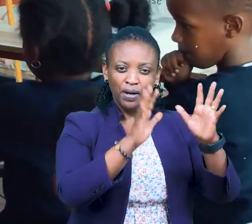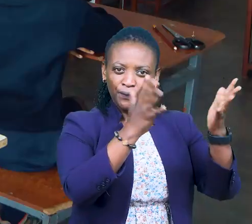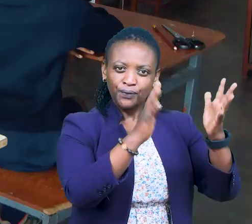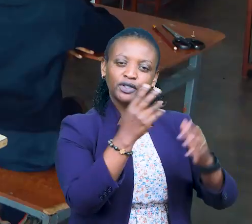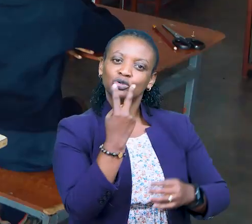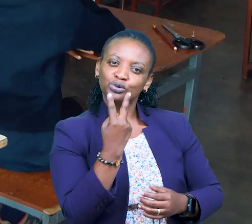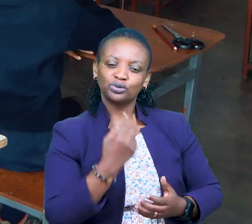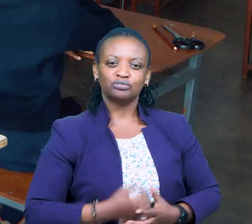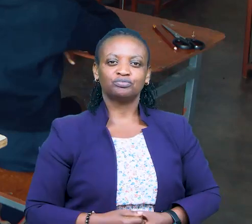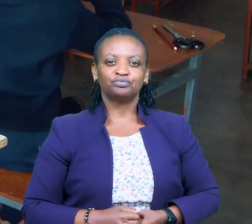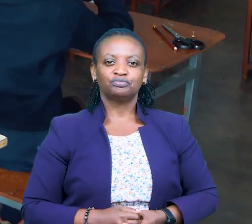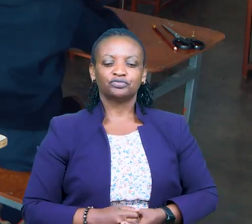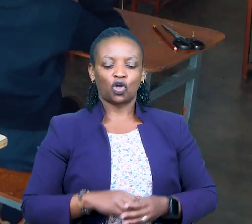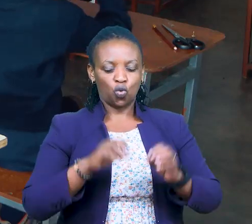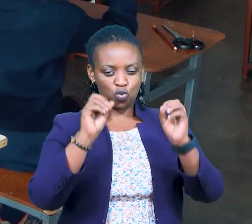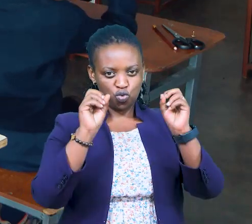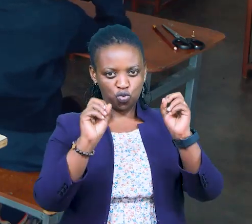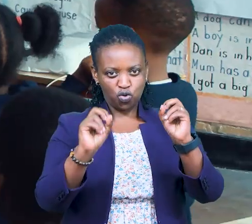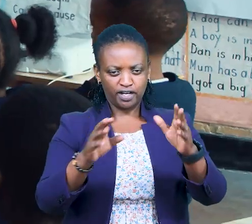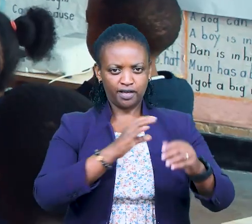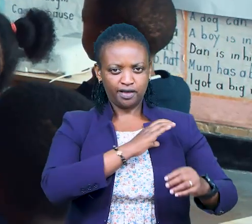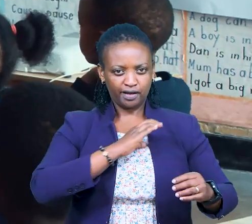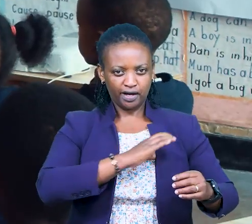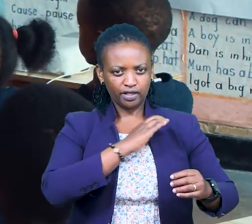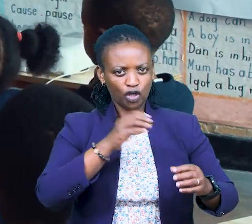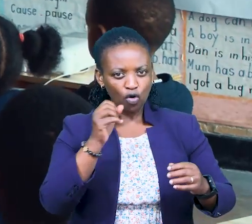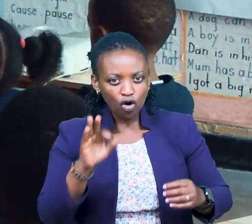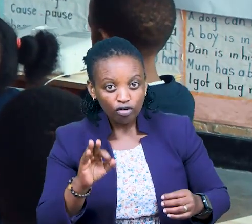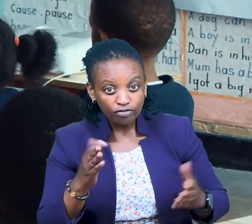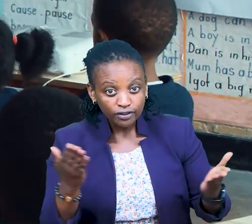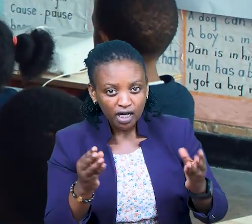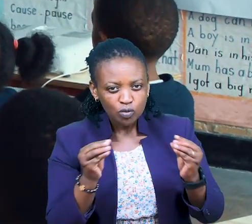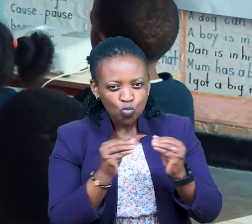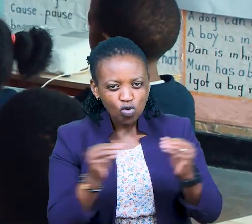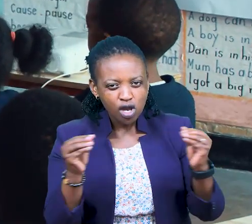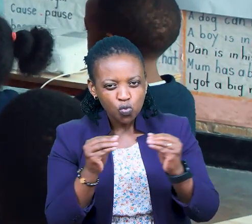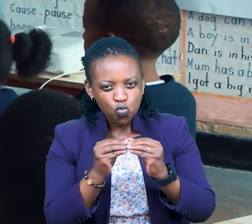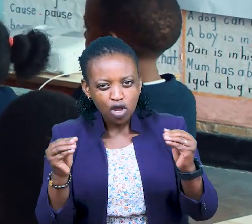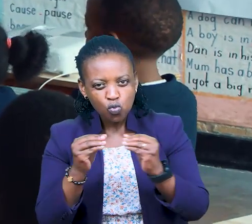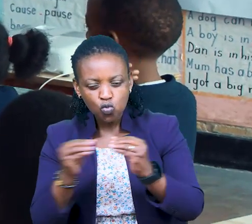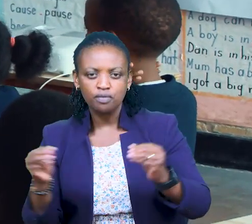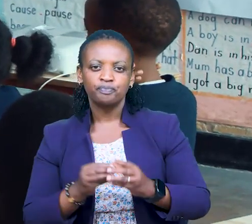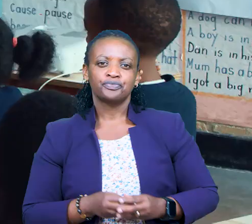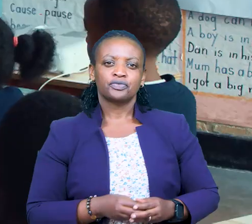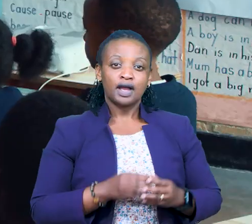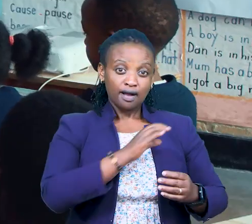Wow, factor 2. All right. Characteristics of